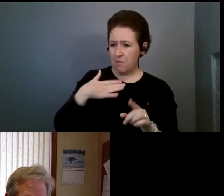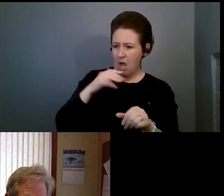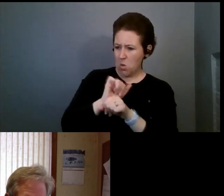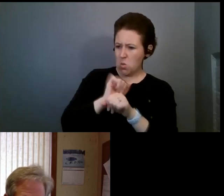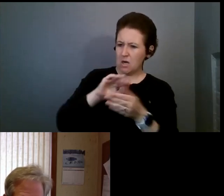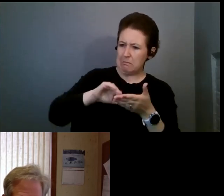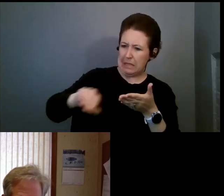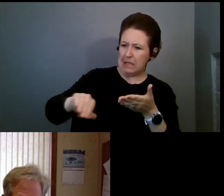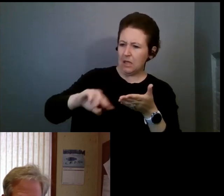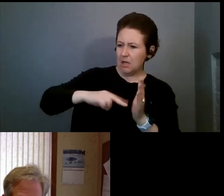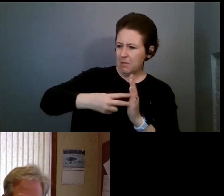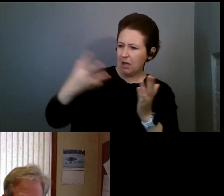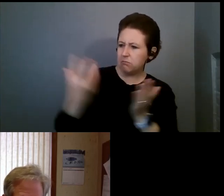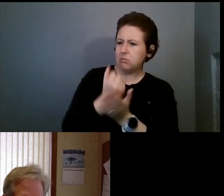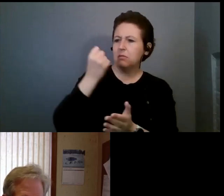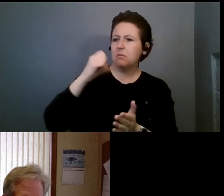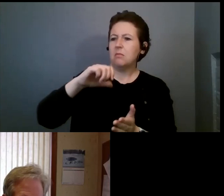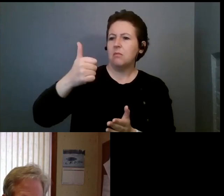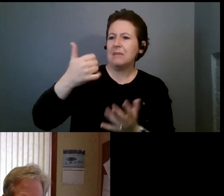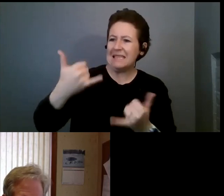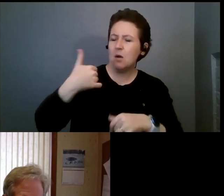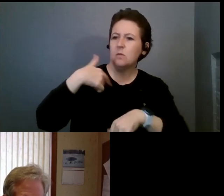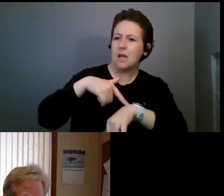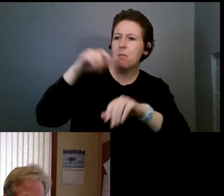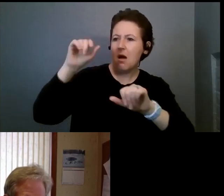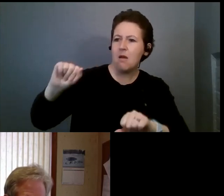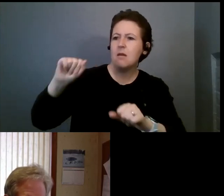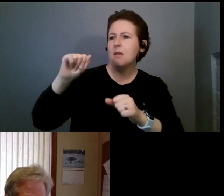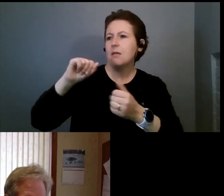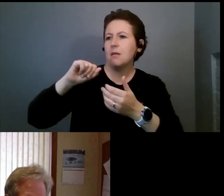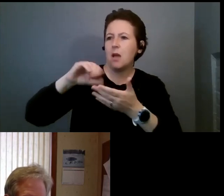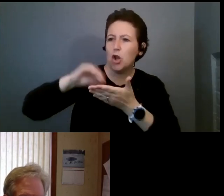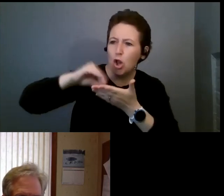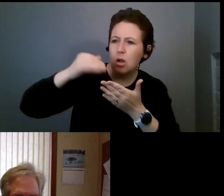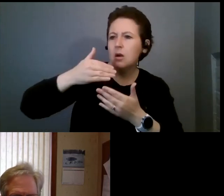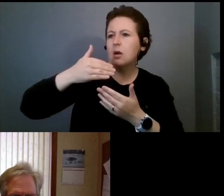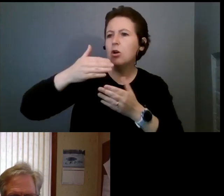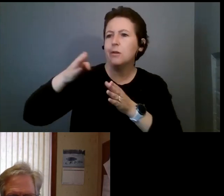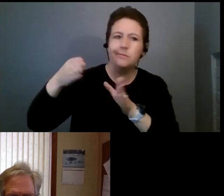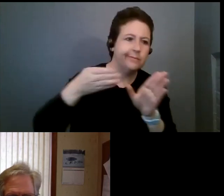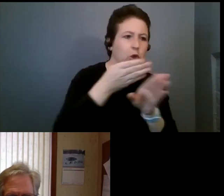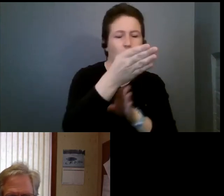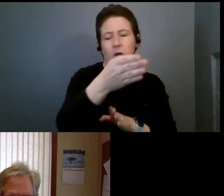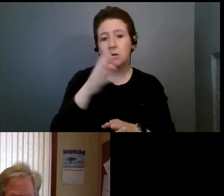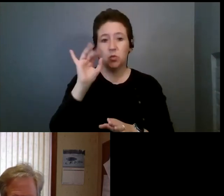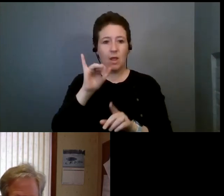is an opportunity to get some additional skills where I can get a better career someplace else. So those programs are doing quite well right